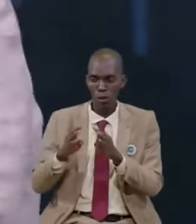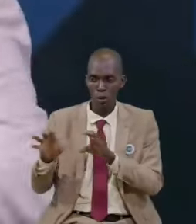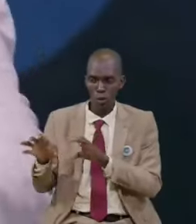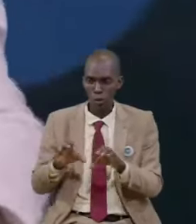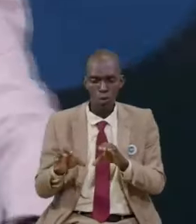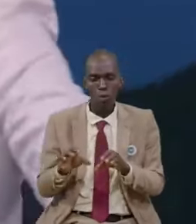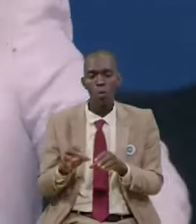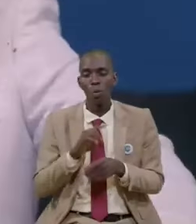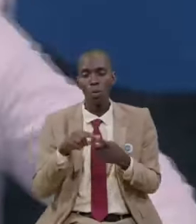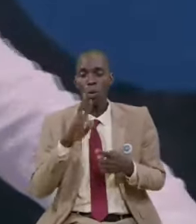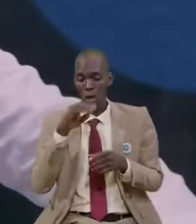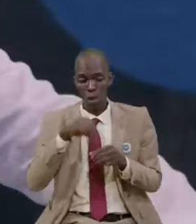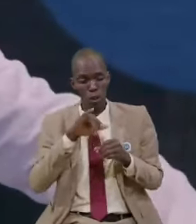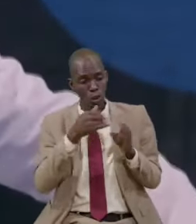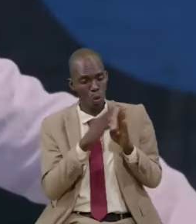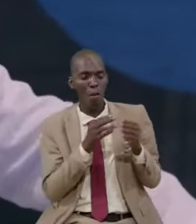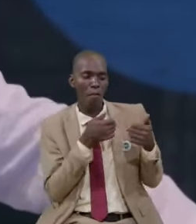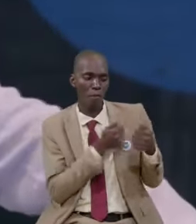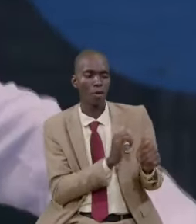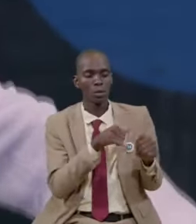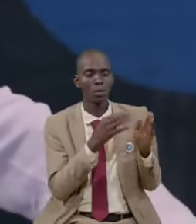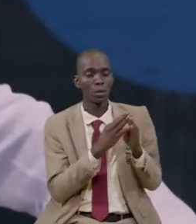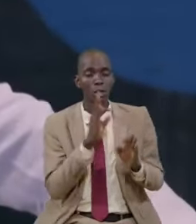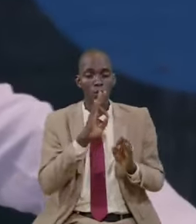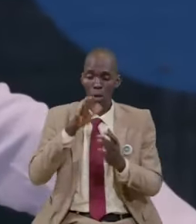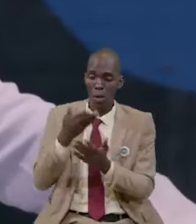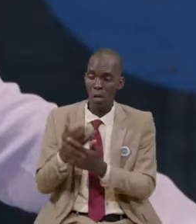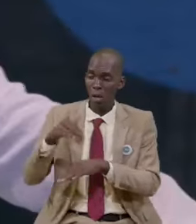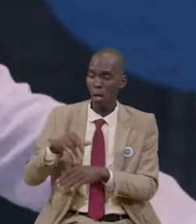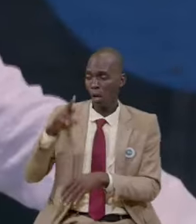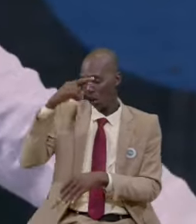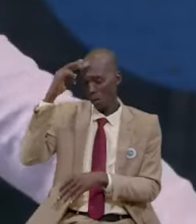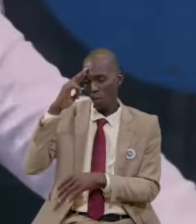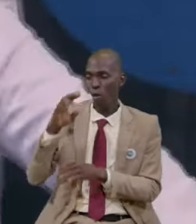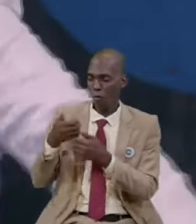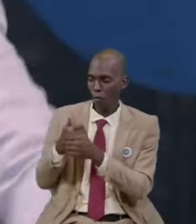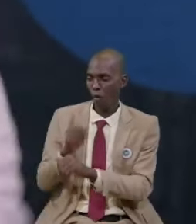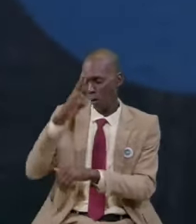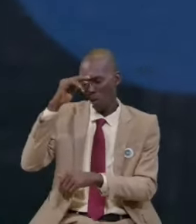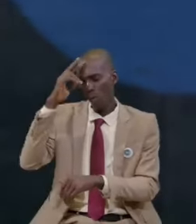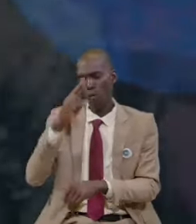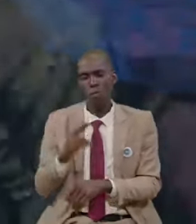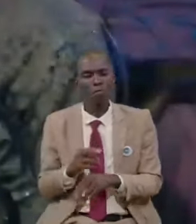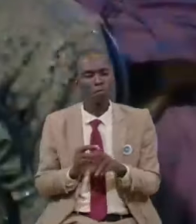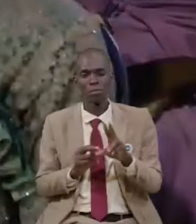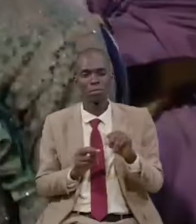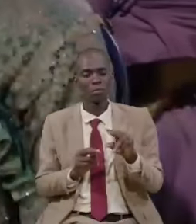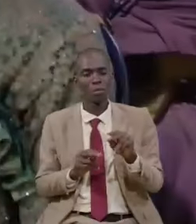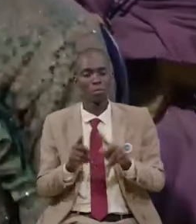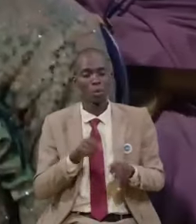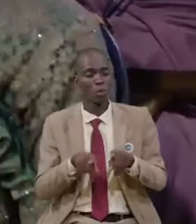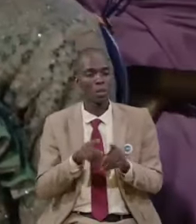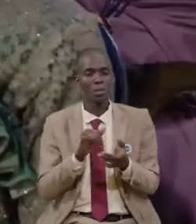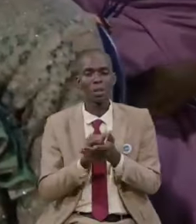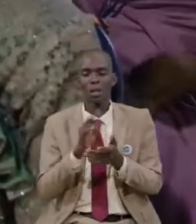in Babylon do, as the Babylonians do. No, those ones are not born again. They follow what they call